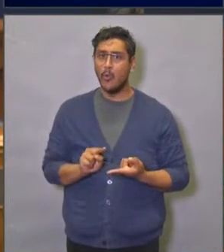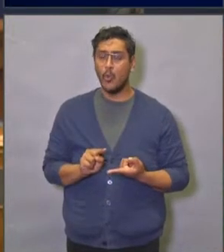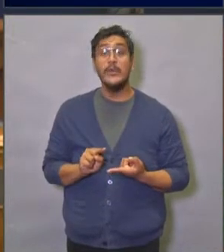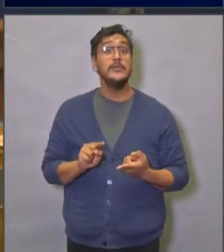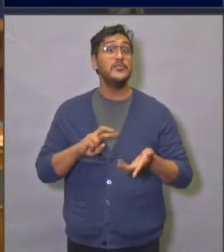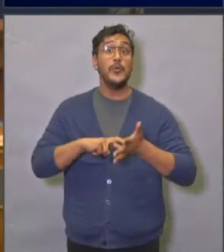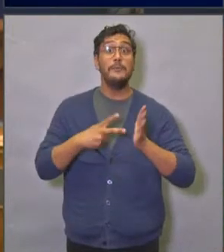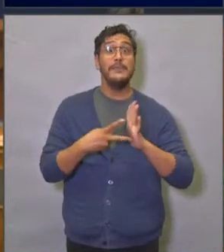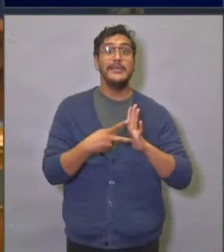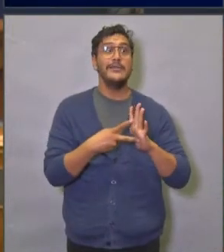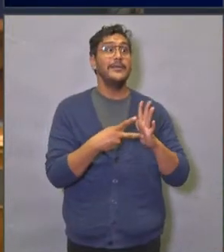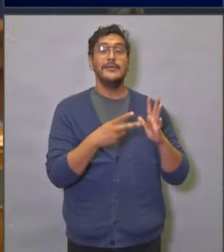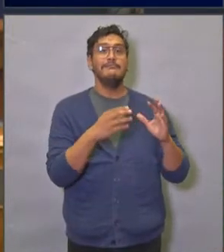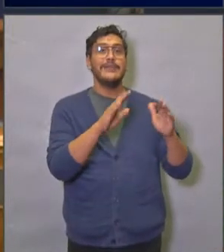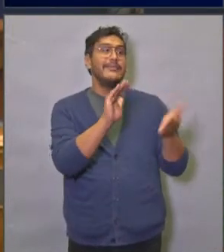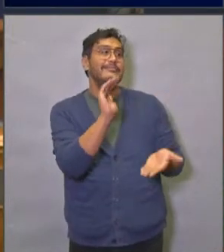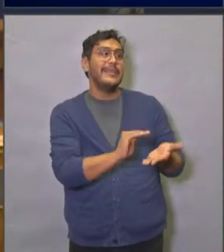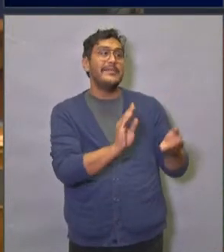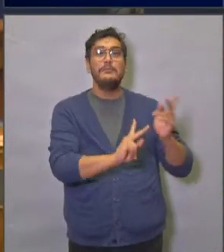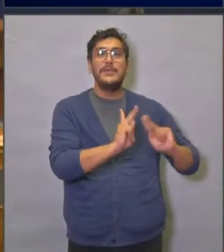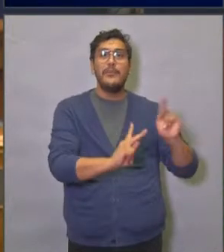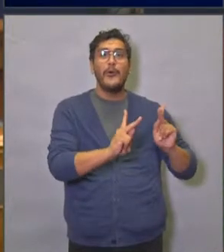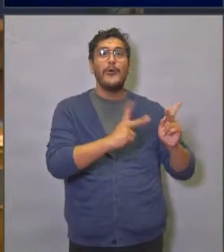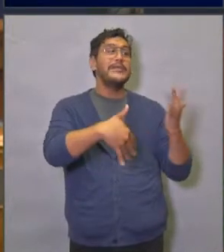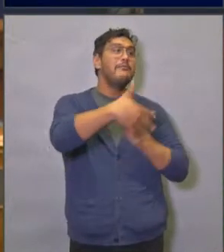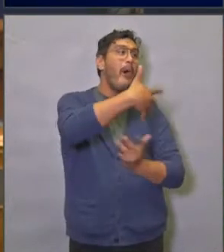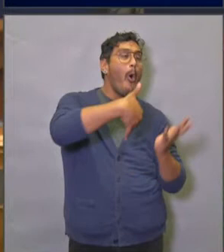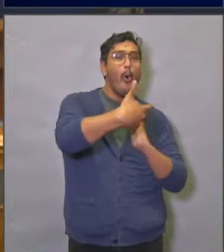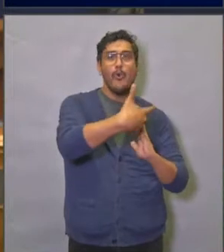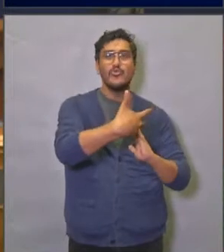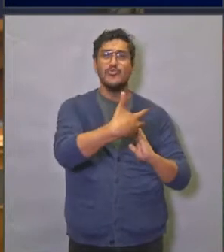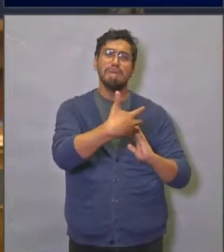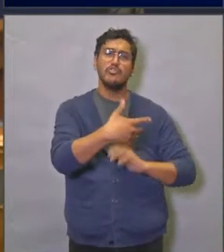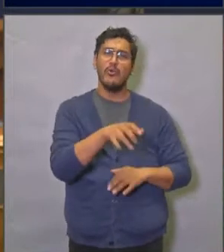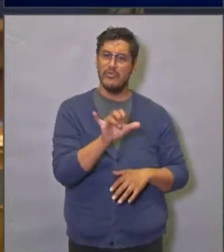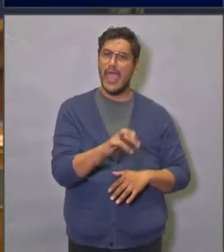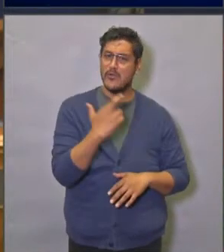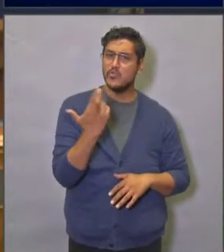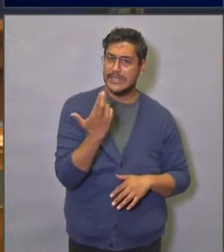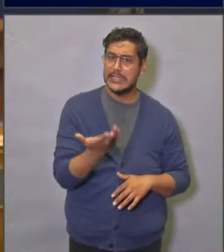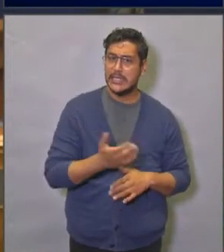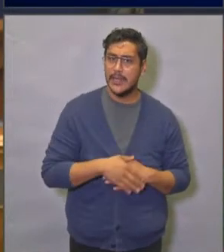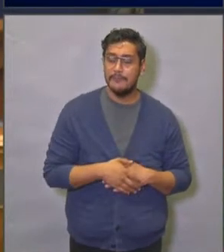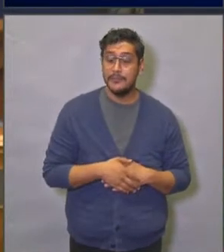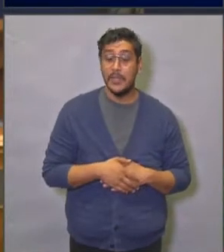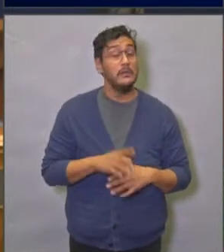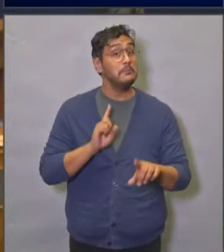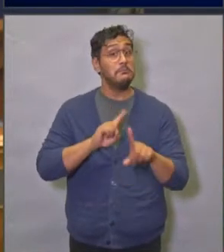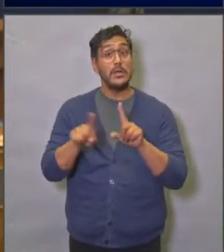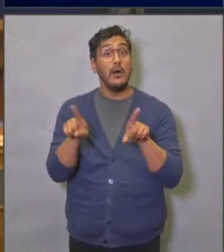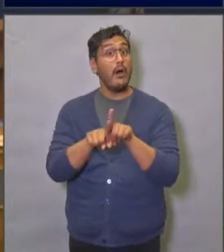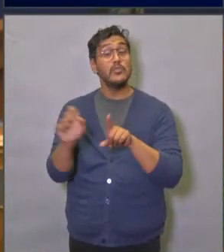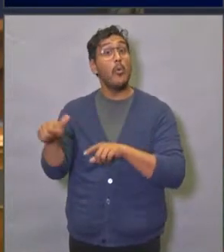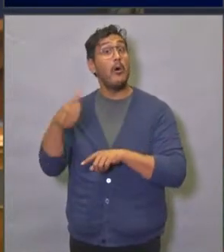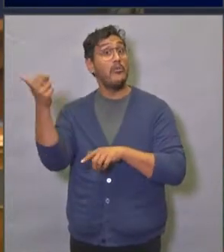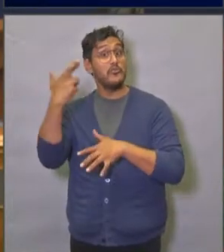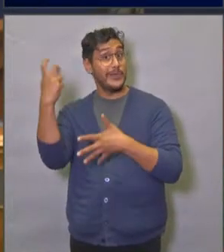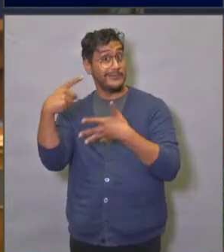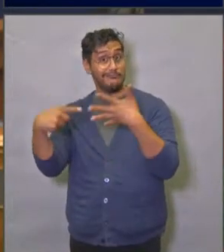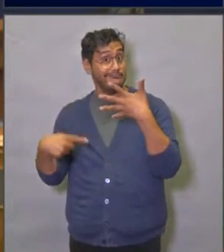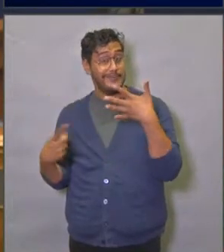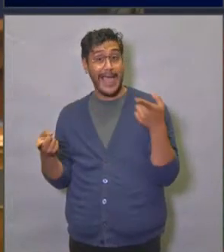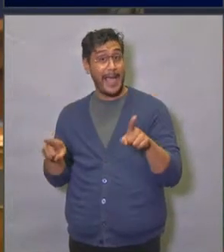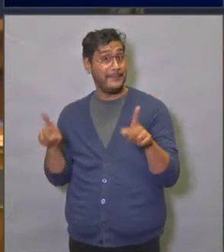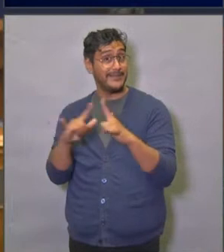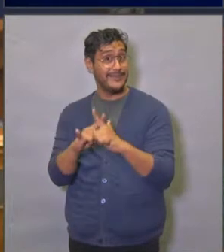were being exposed, potentially fewer people who had symptoms or thought they had an exposure. So that's probably part of it. But there's many other things that we know were happening at the